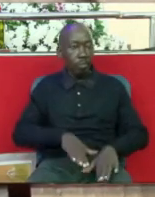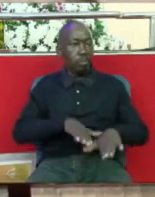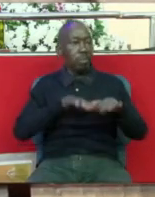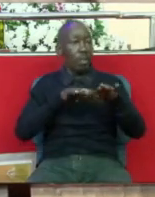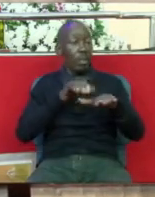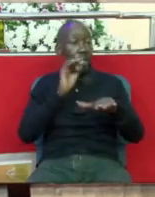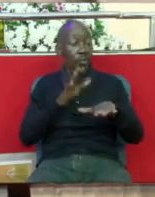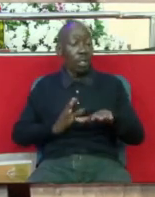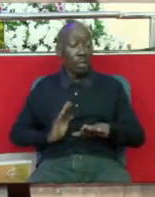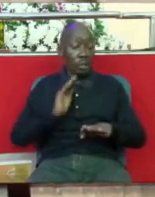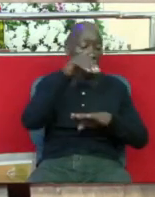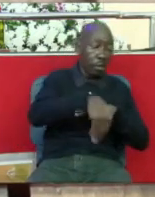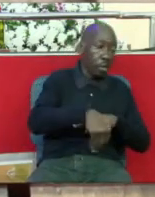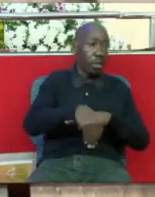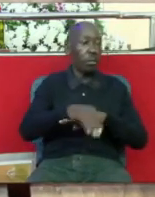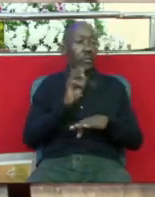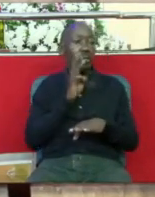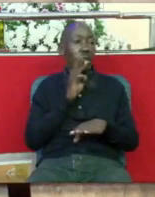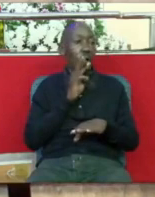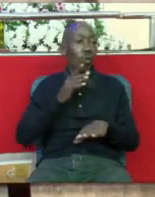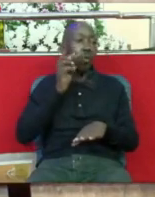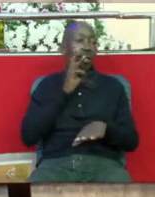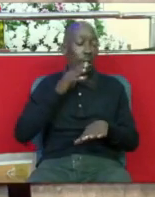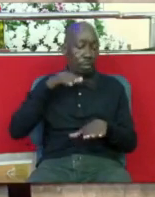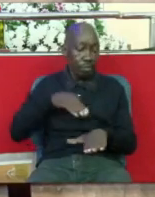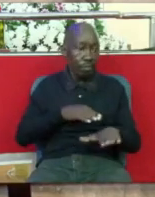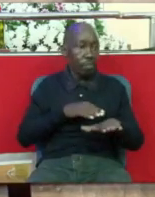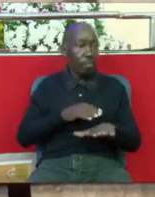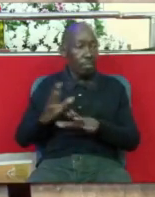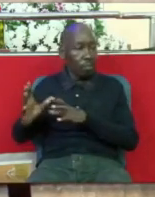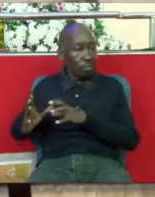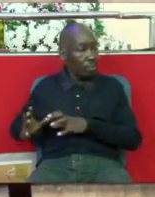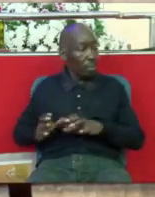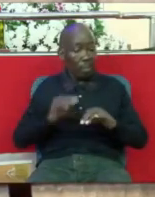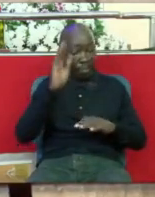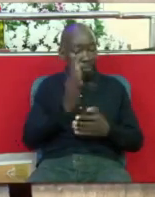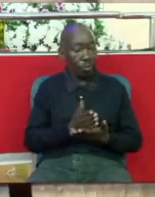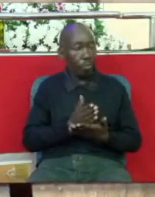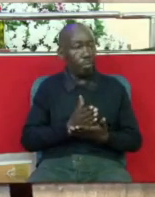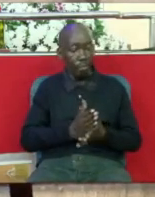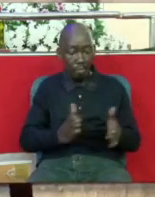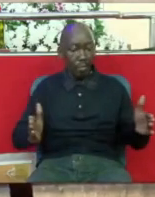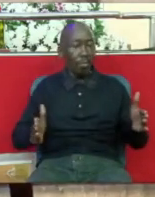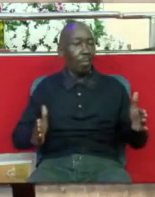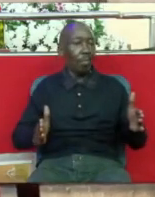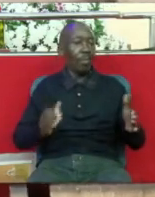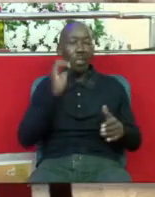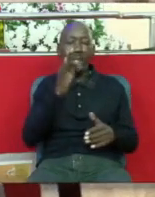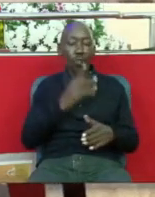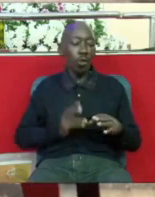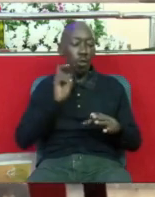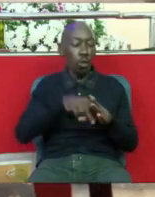if you step in? Na je, tukikanyaga? And the water doesn't split. Na maji yakose kutengana. What about if we step in? Je,